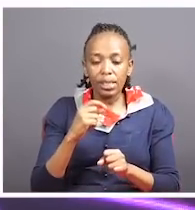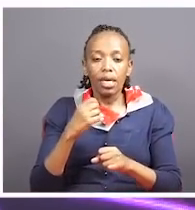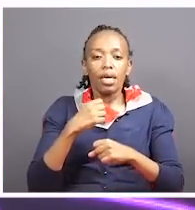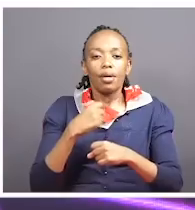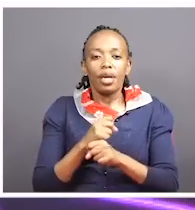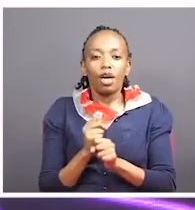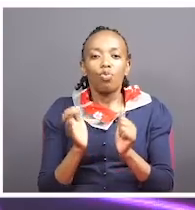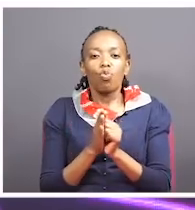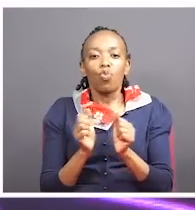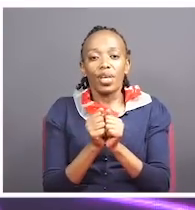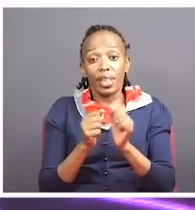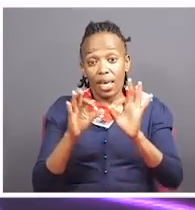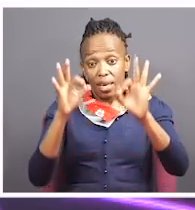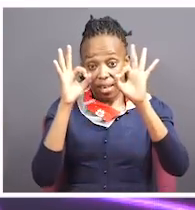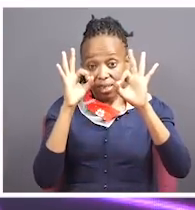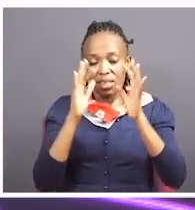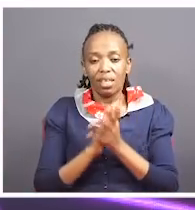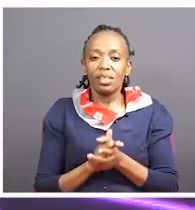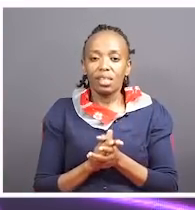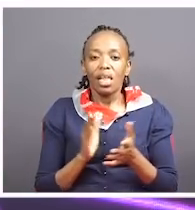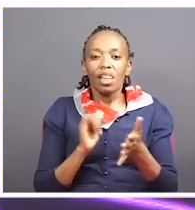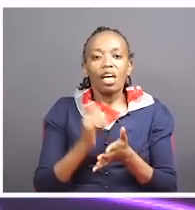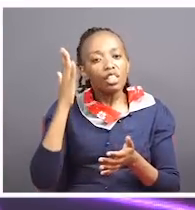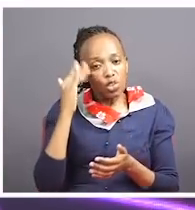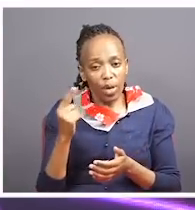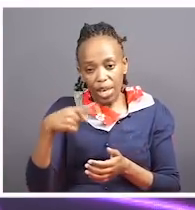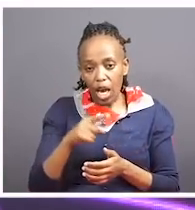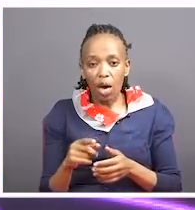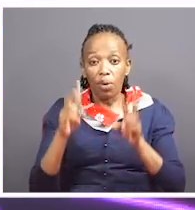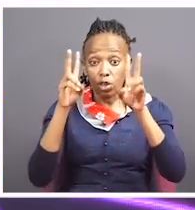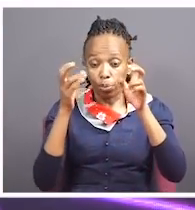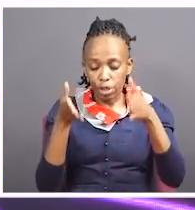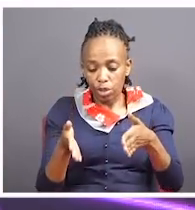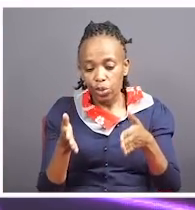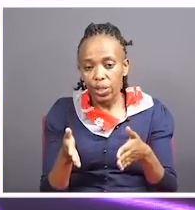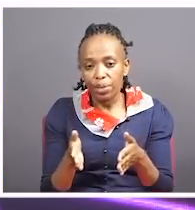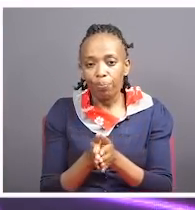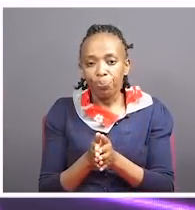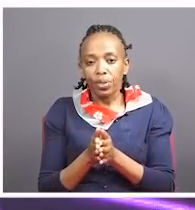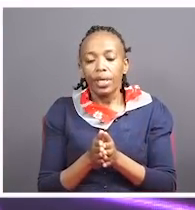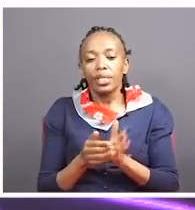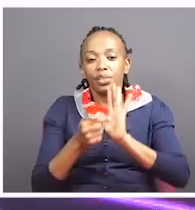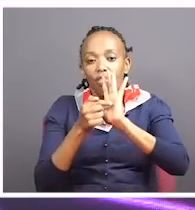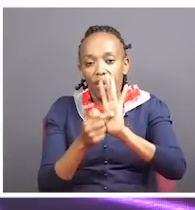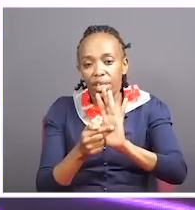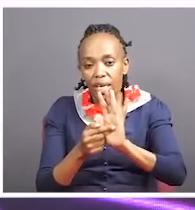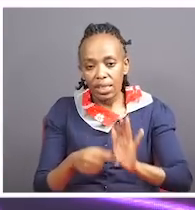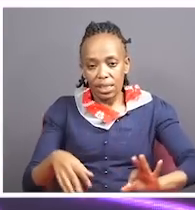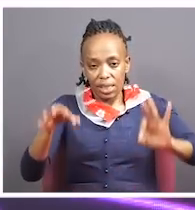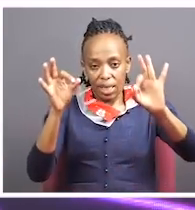be done with excellence. That is why our topic today is